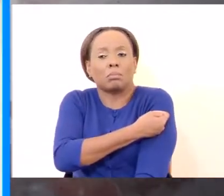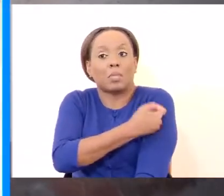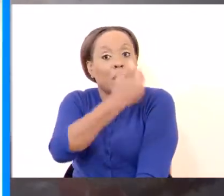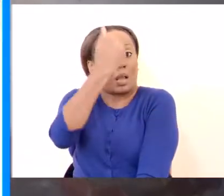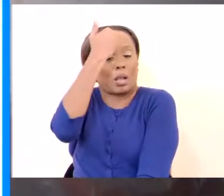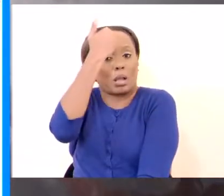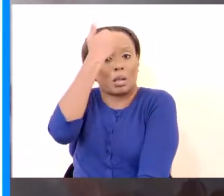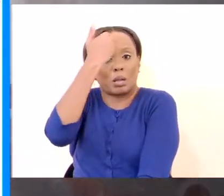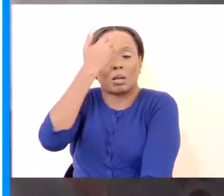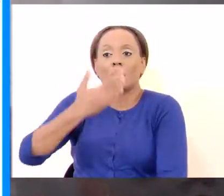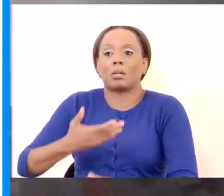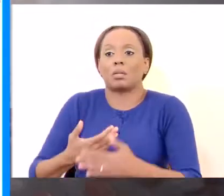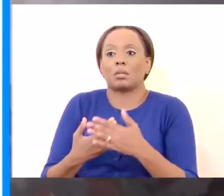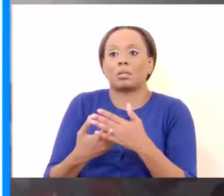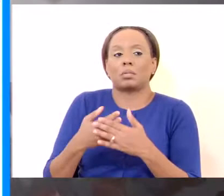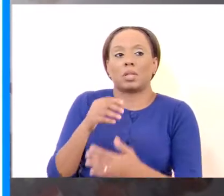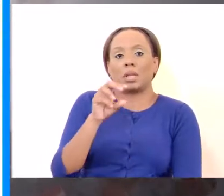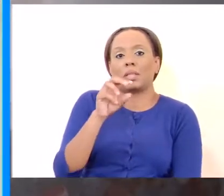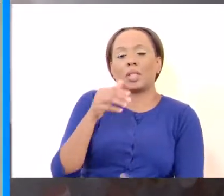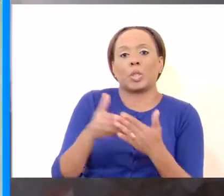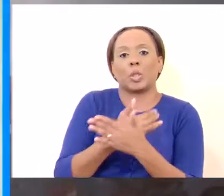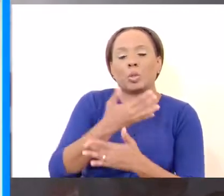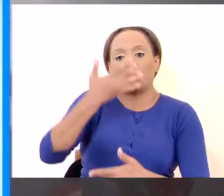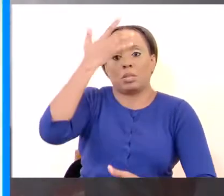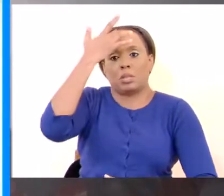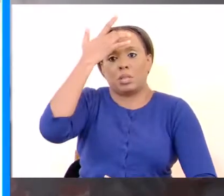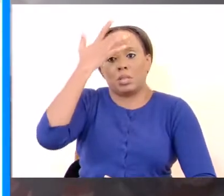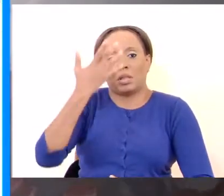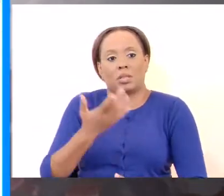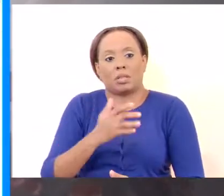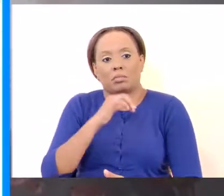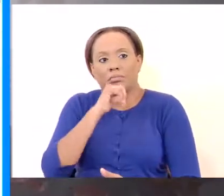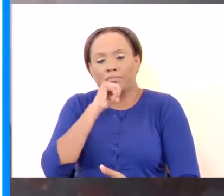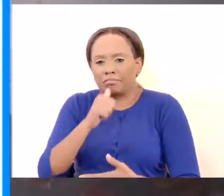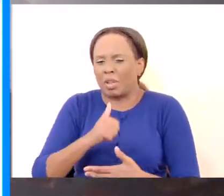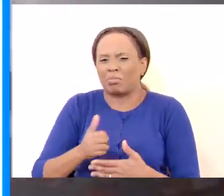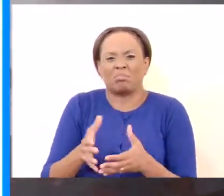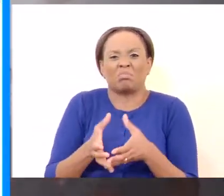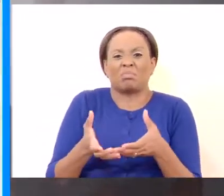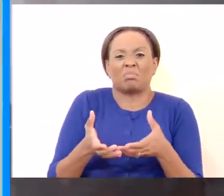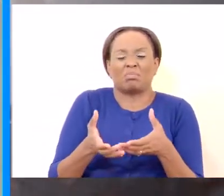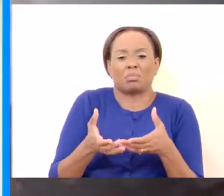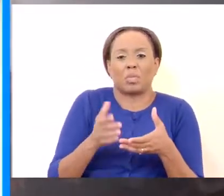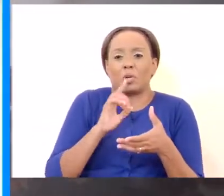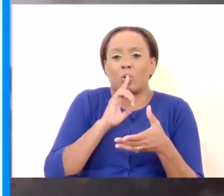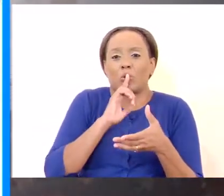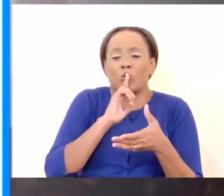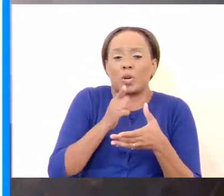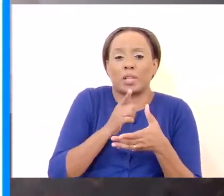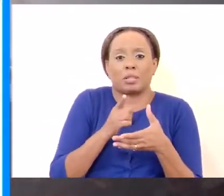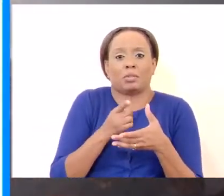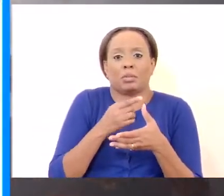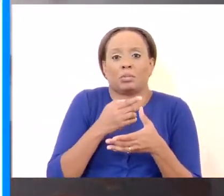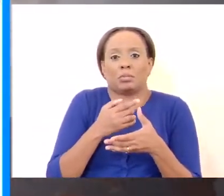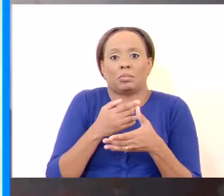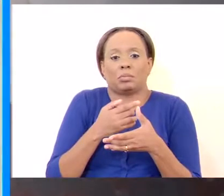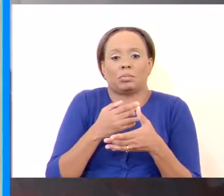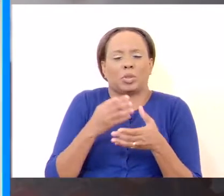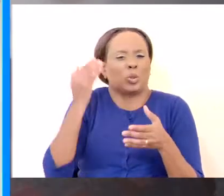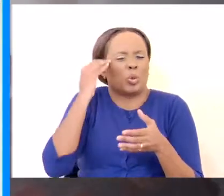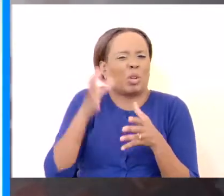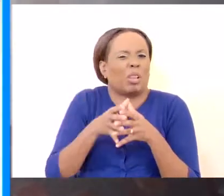is rare, but does this provide any further complications for the